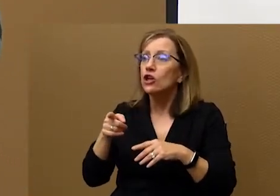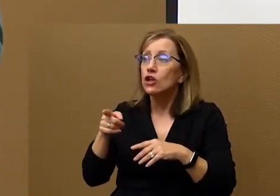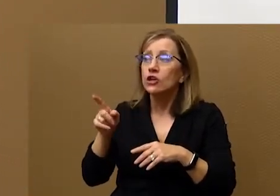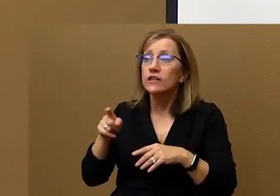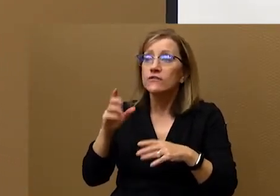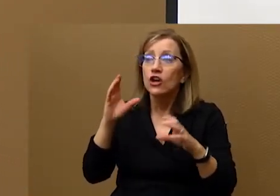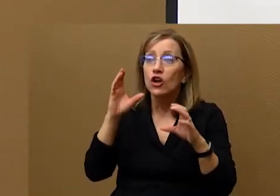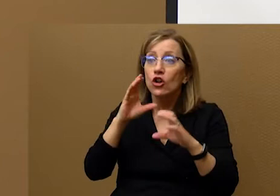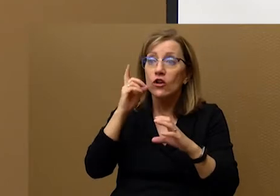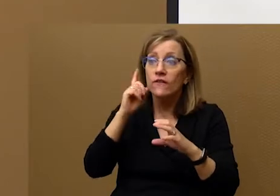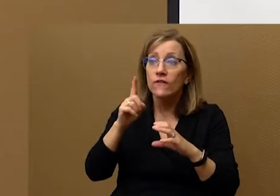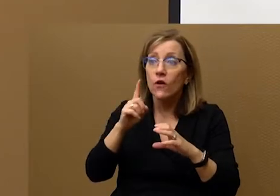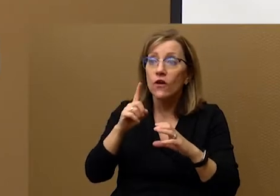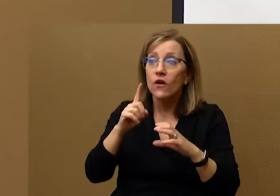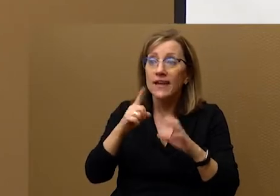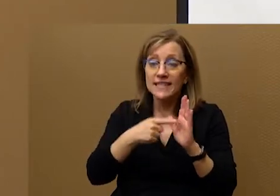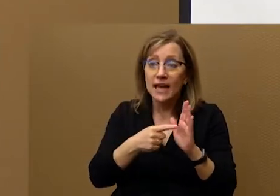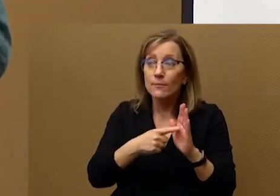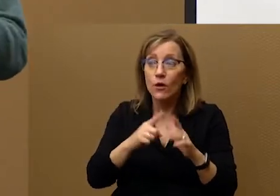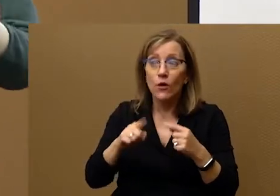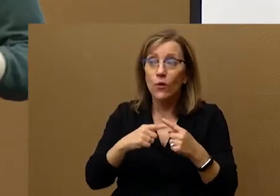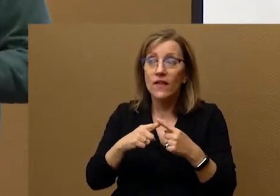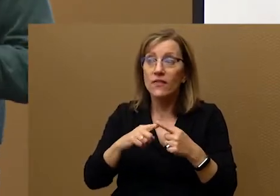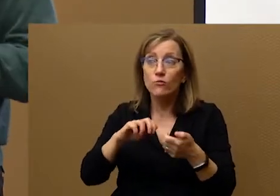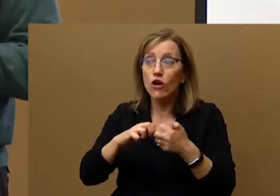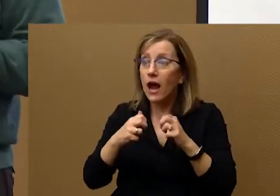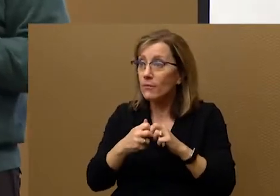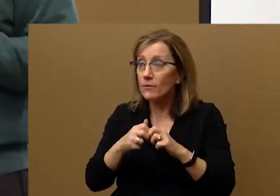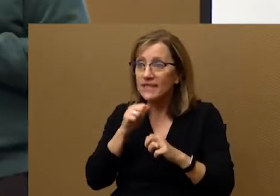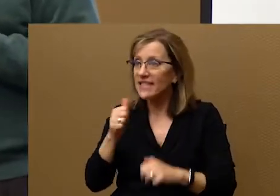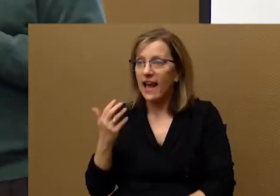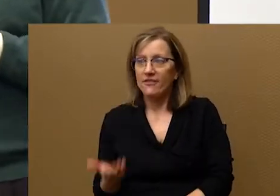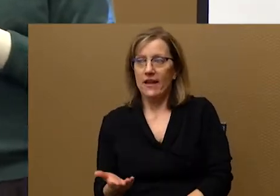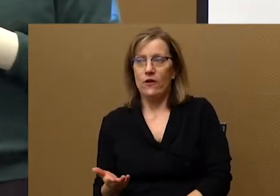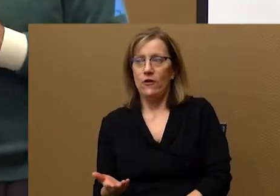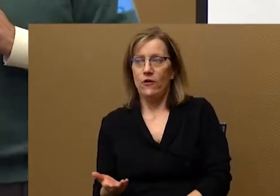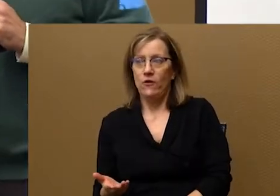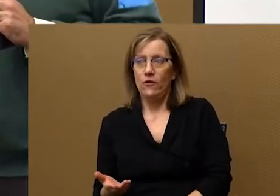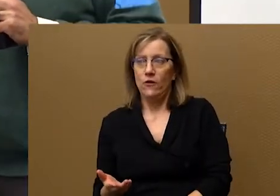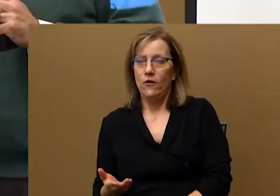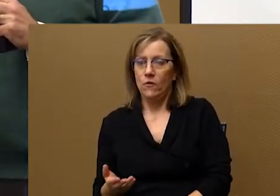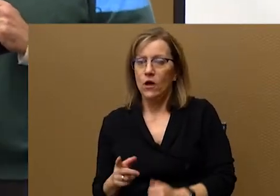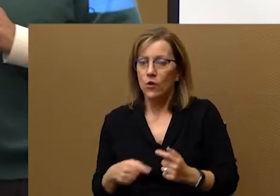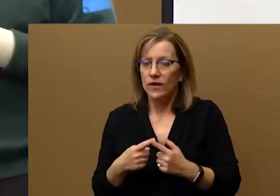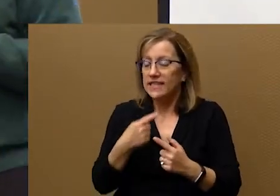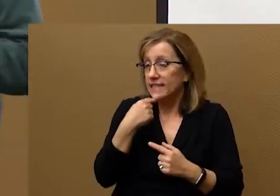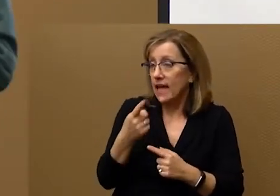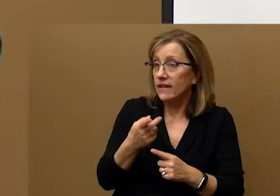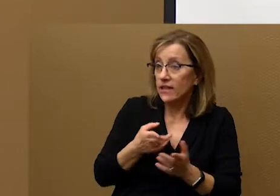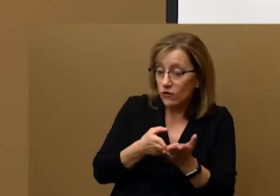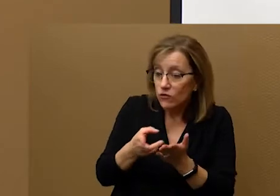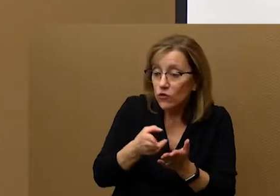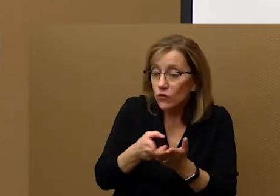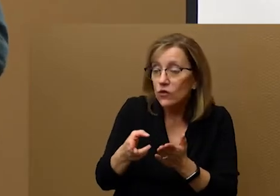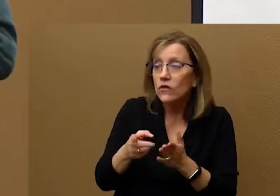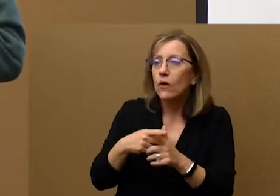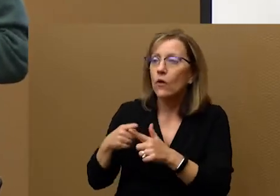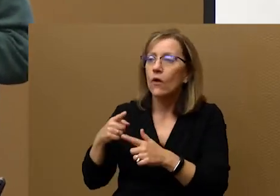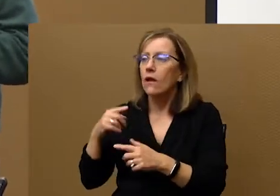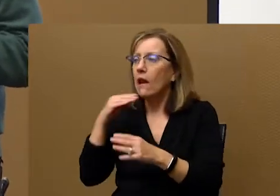the problem behavior is not present. So when does he either tell the truth, or I might even go lie